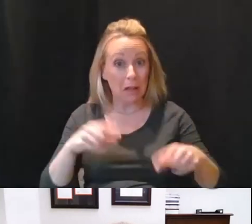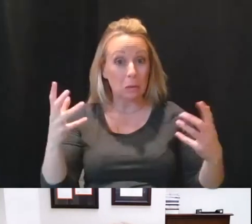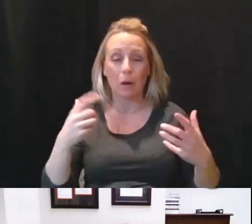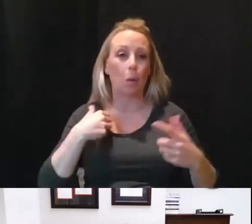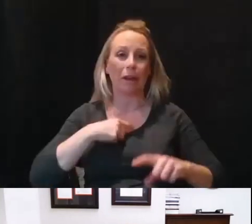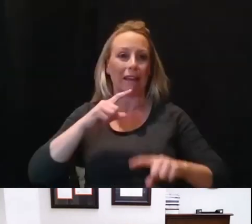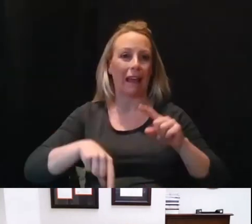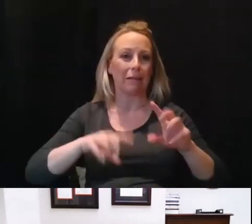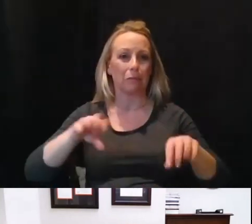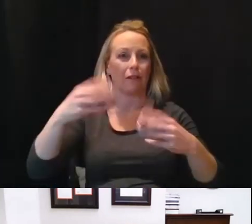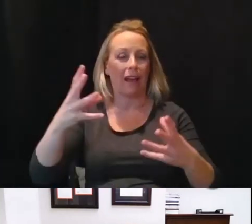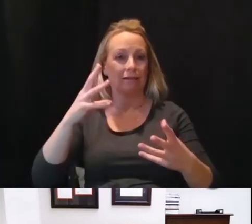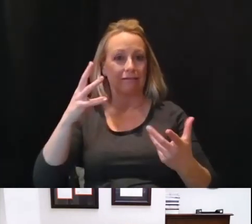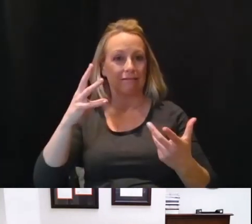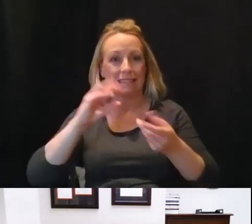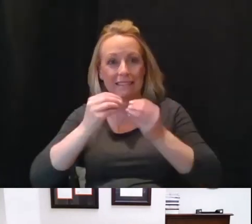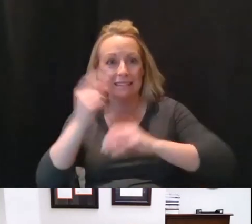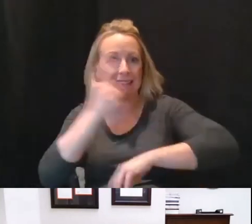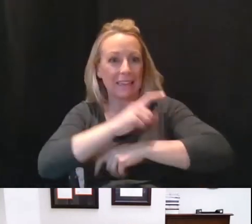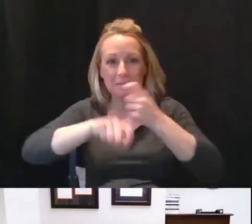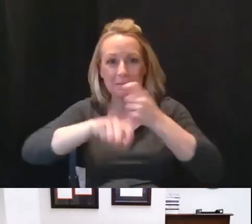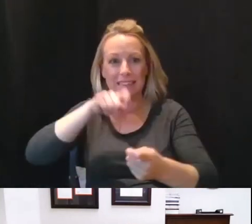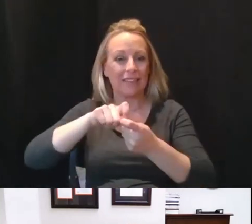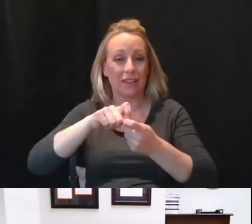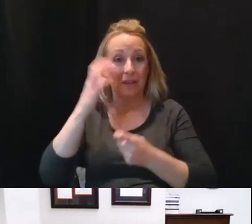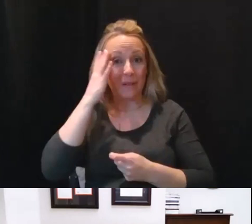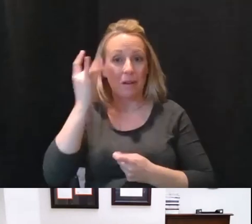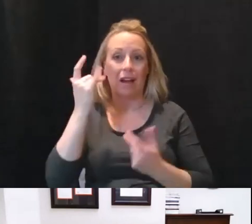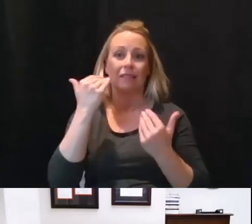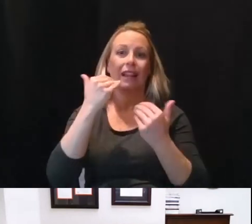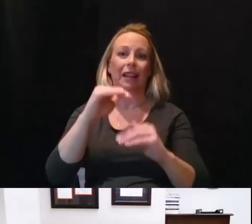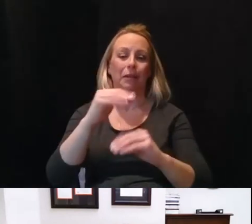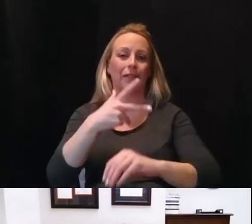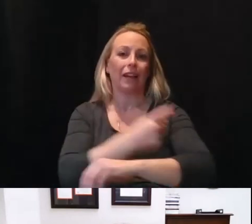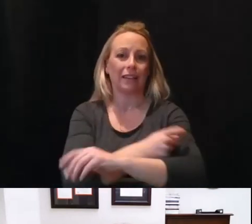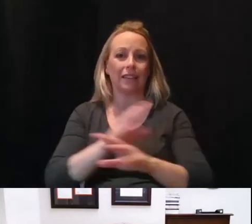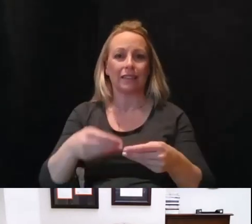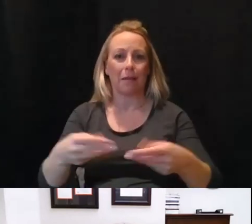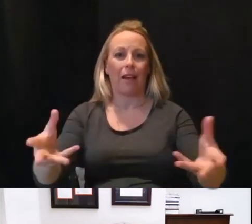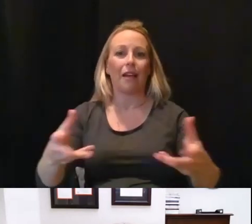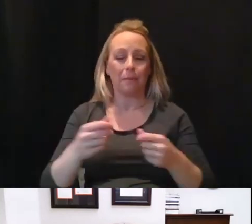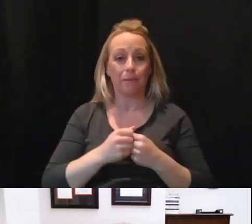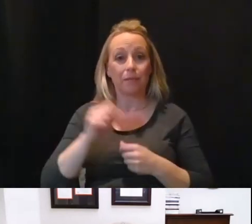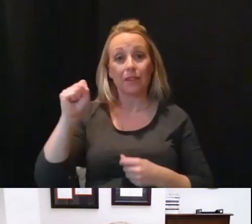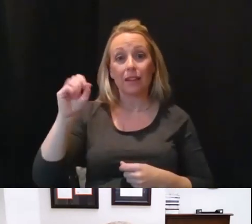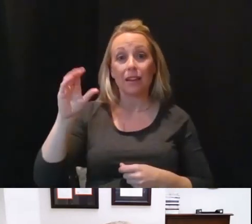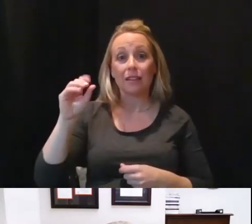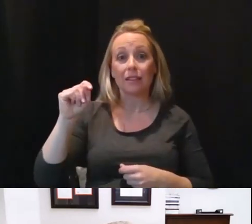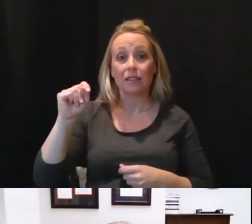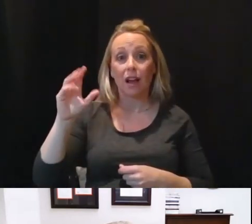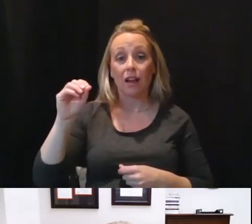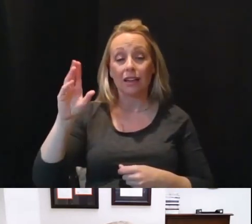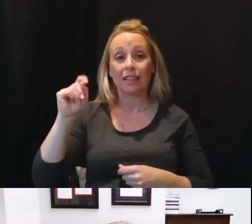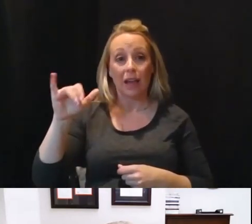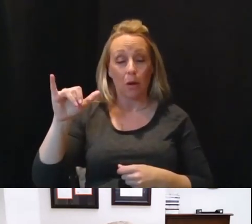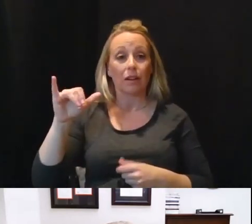estimate. The reason, again, is limited vaccine supply. Scott County Health Department weekly allotment